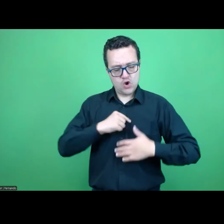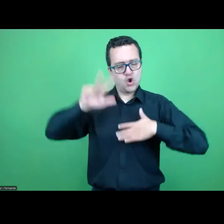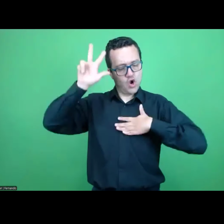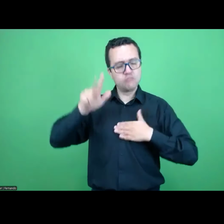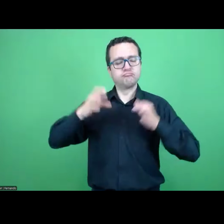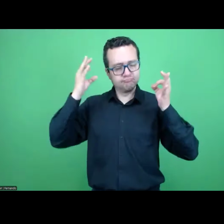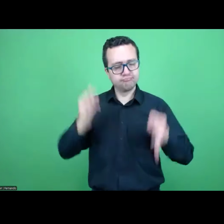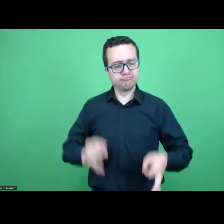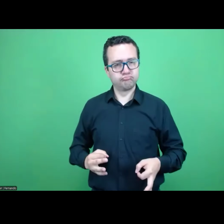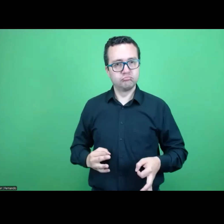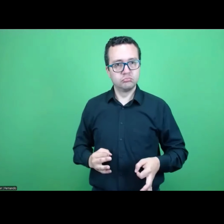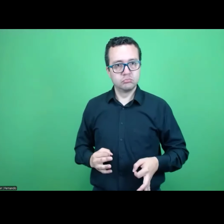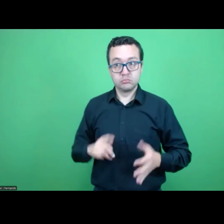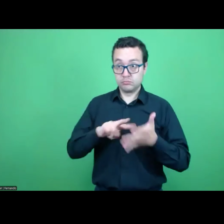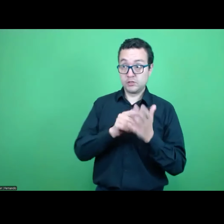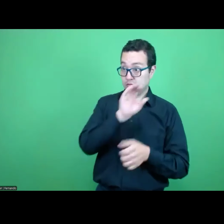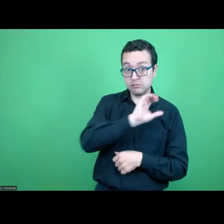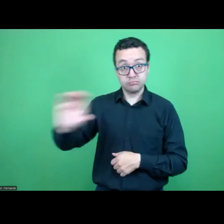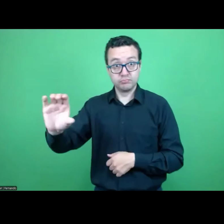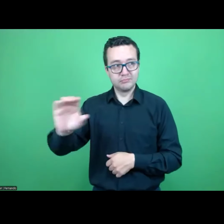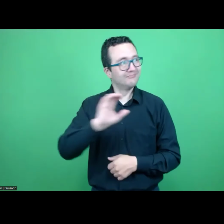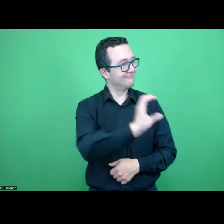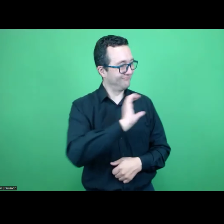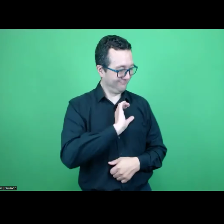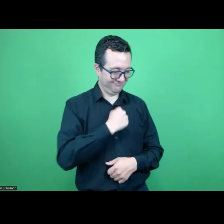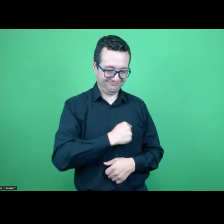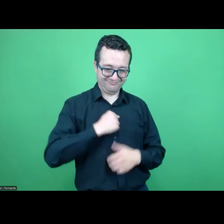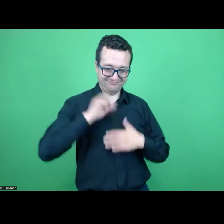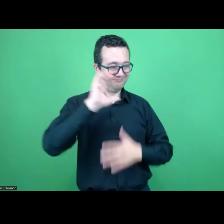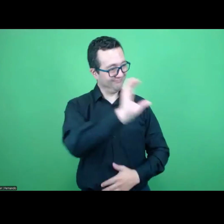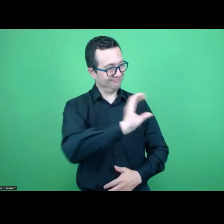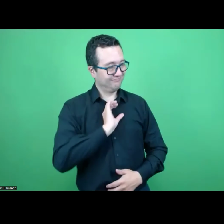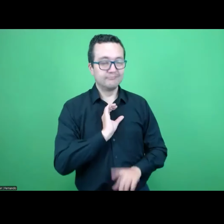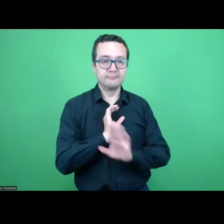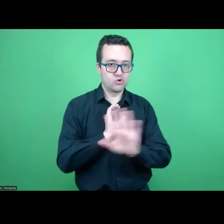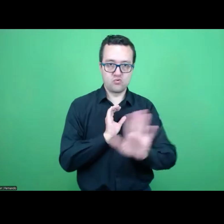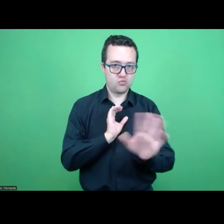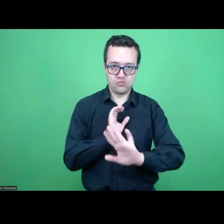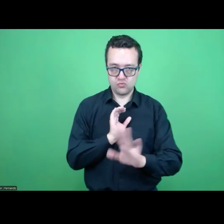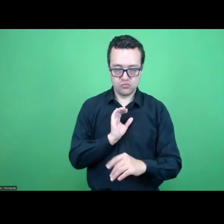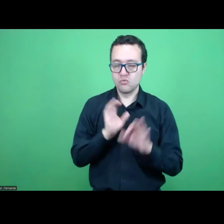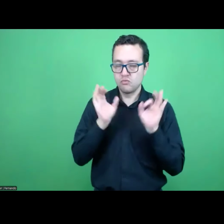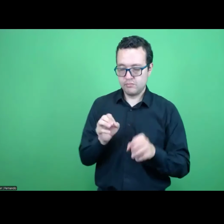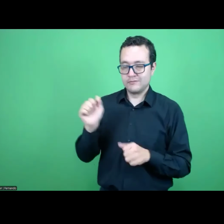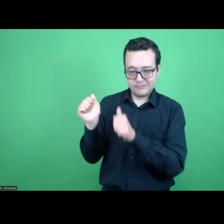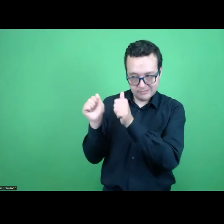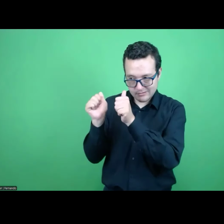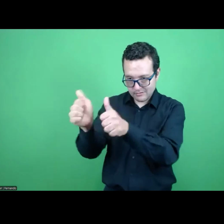we have done to facilitate commitments that are jointly shaped